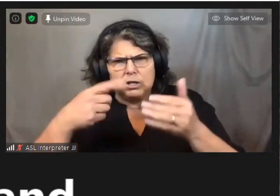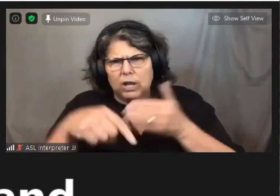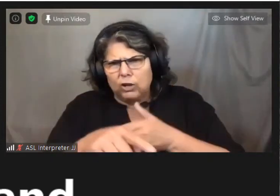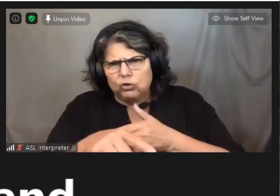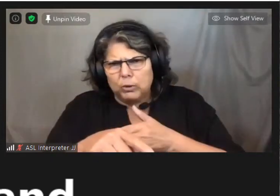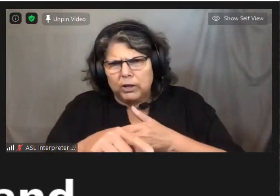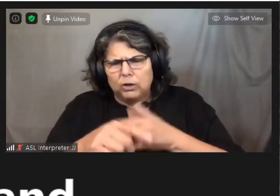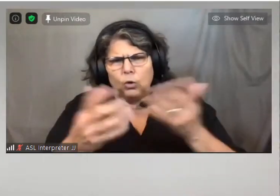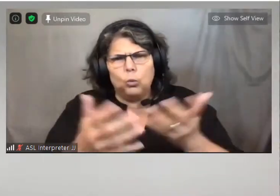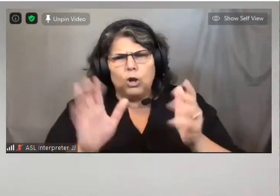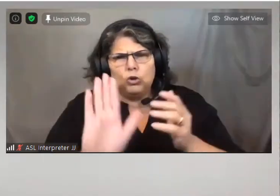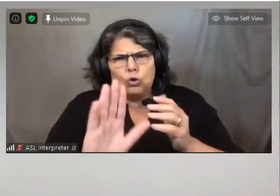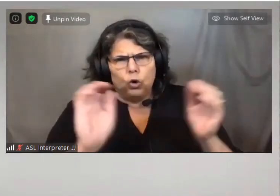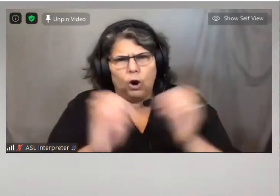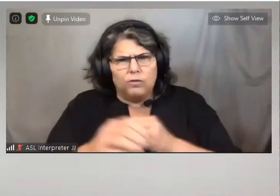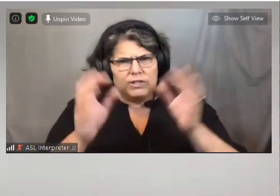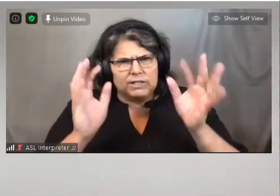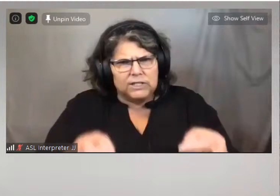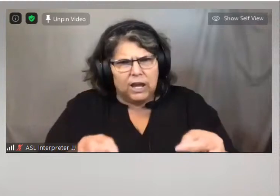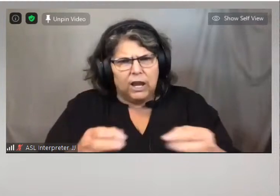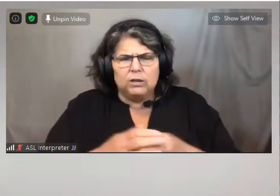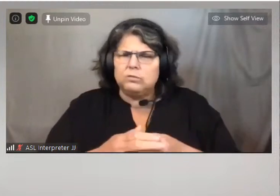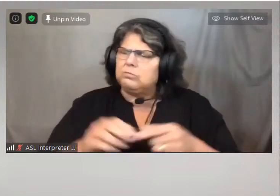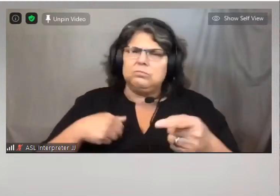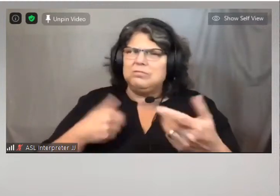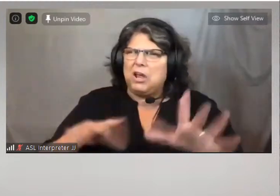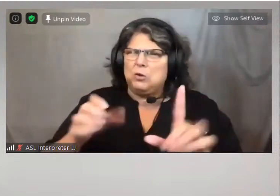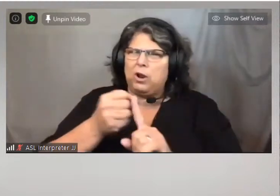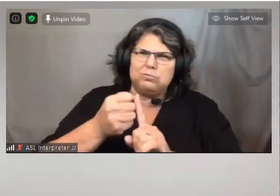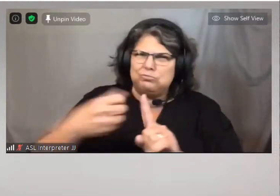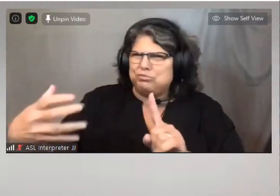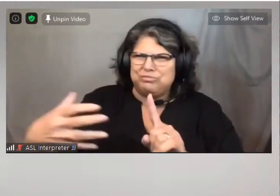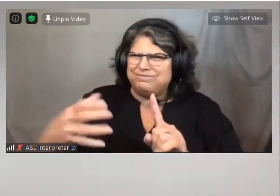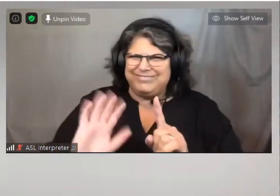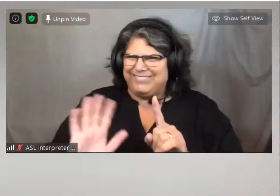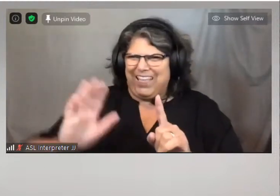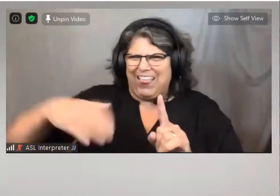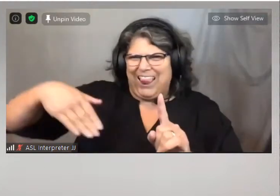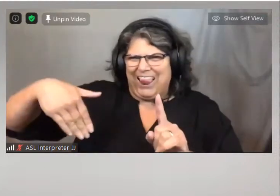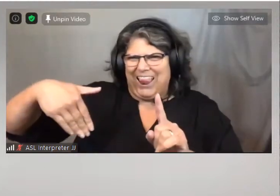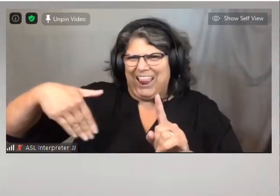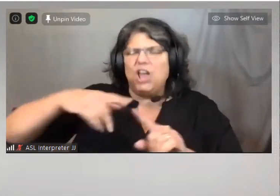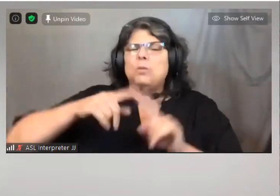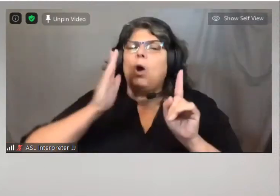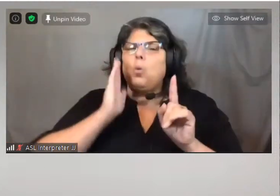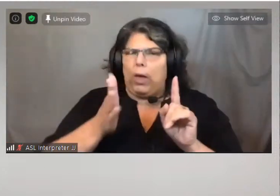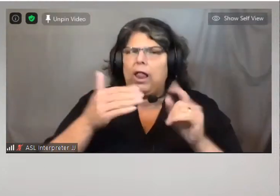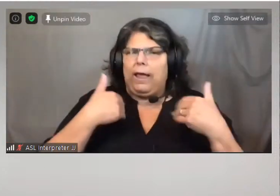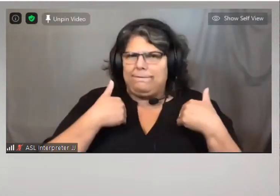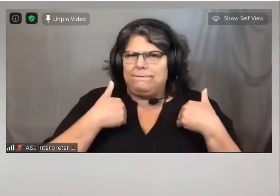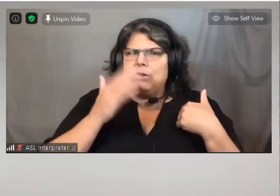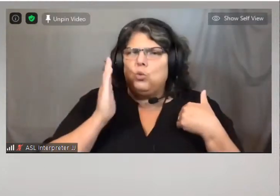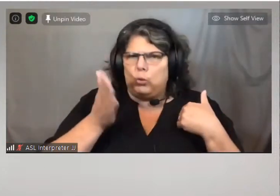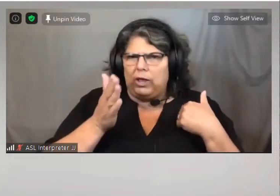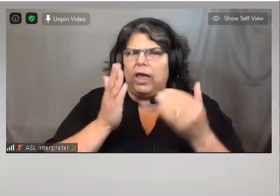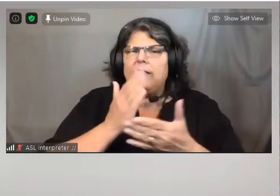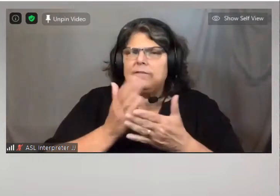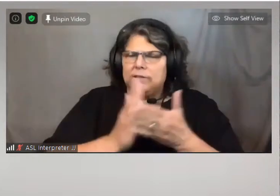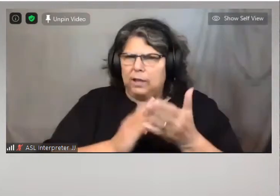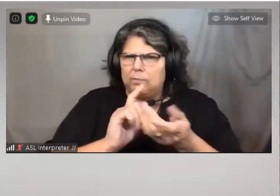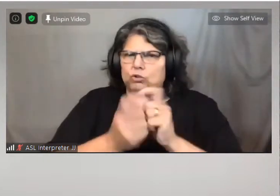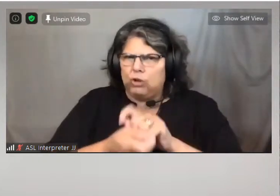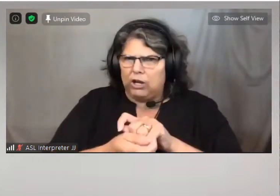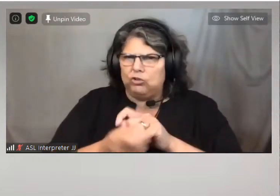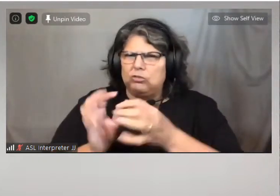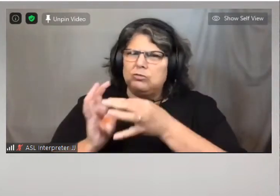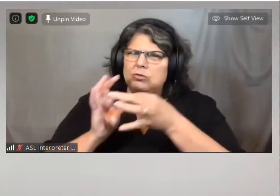your office. Right. Well, I don't want to elaborate on them. I just want to say that there are some coming down, and they have to do